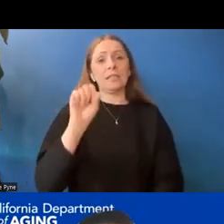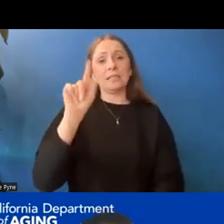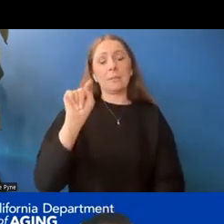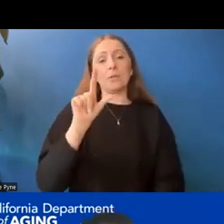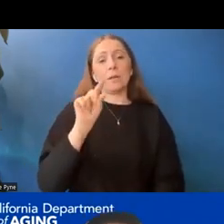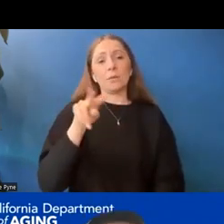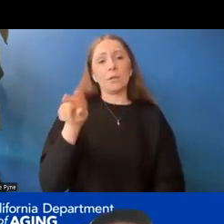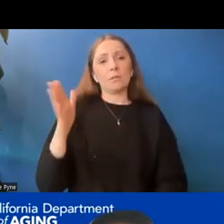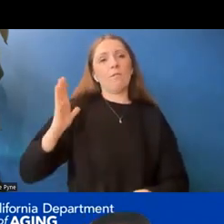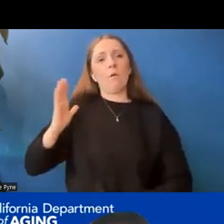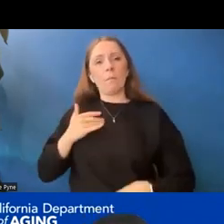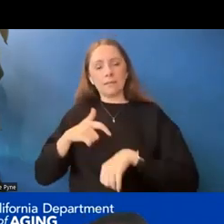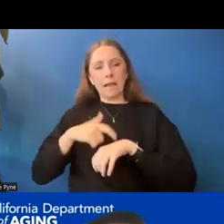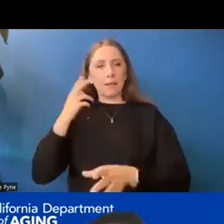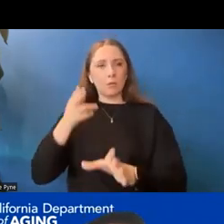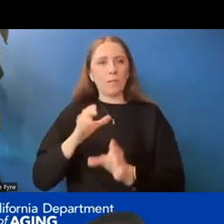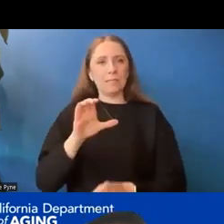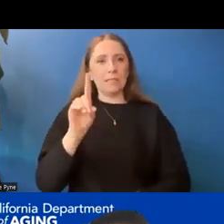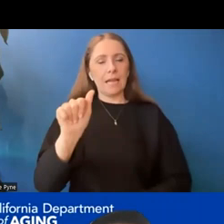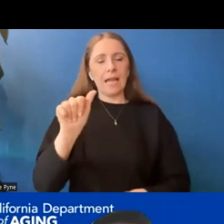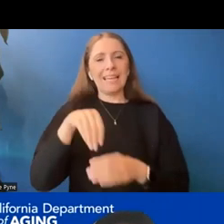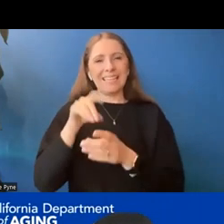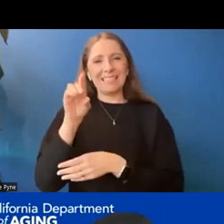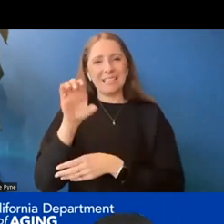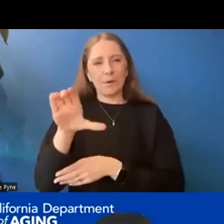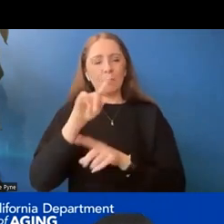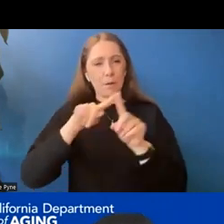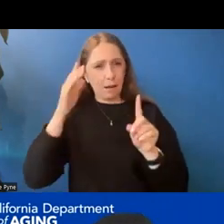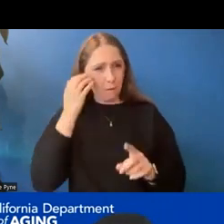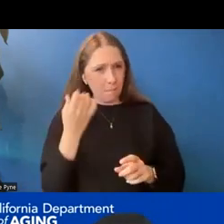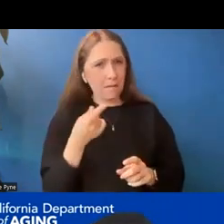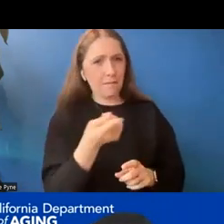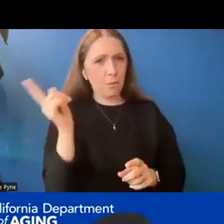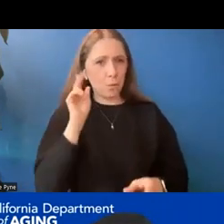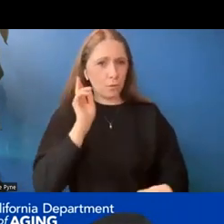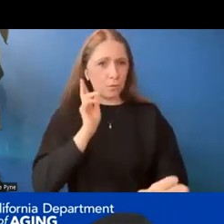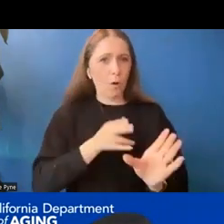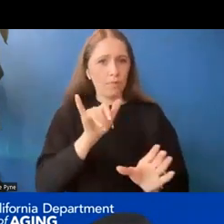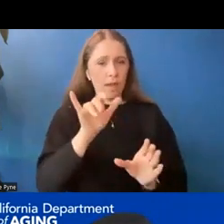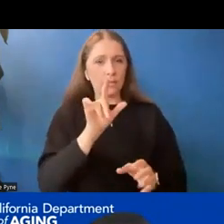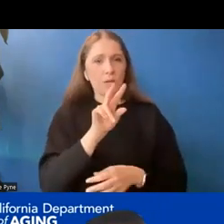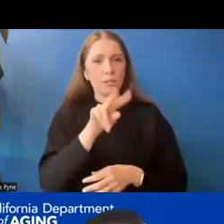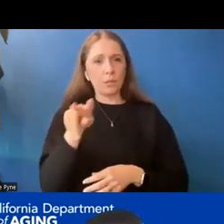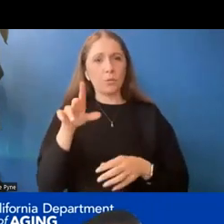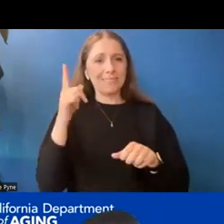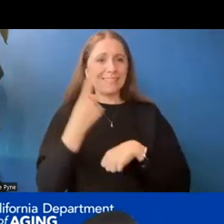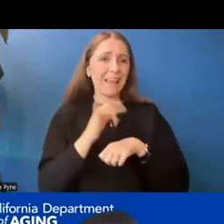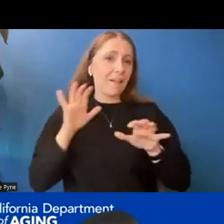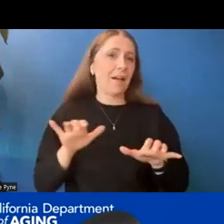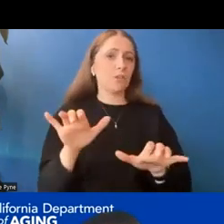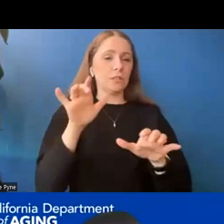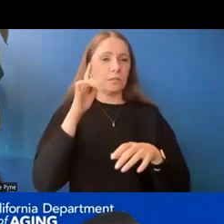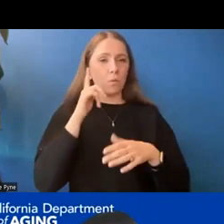That was before my time. I joined CDII in December, but I know a lot of you came to the 2022 day of action. And I think for the